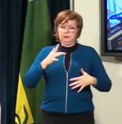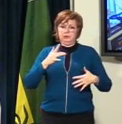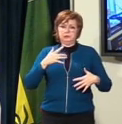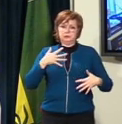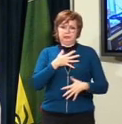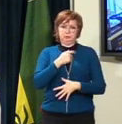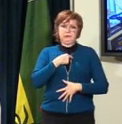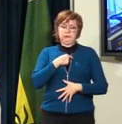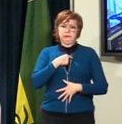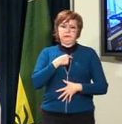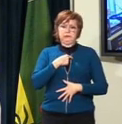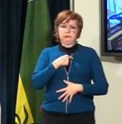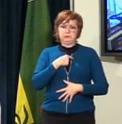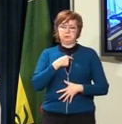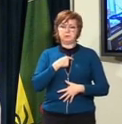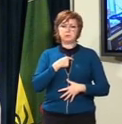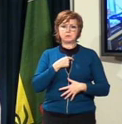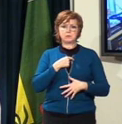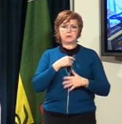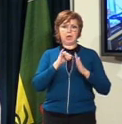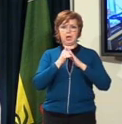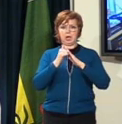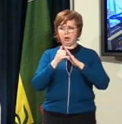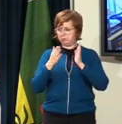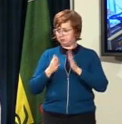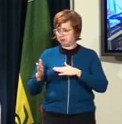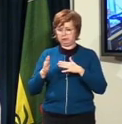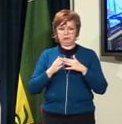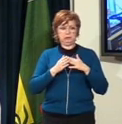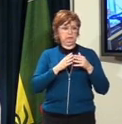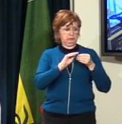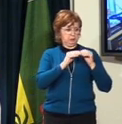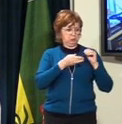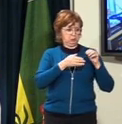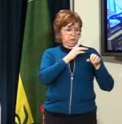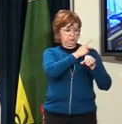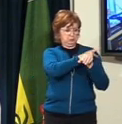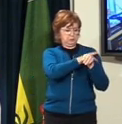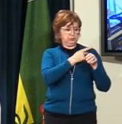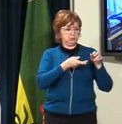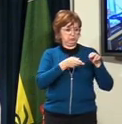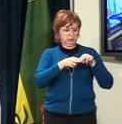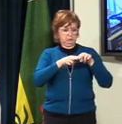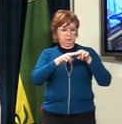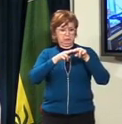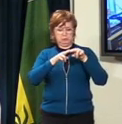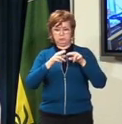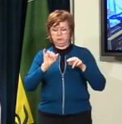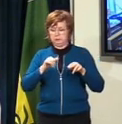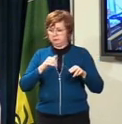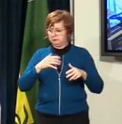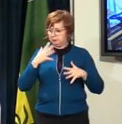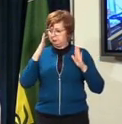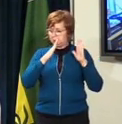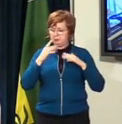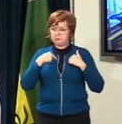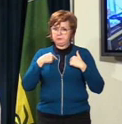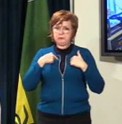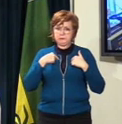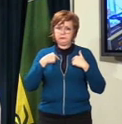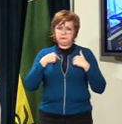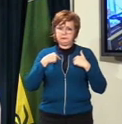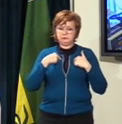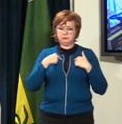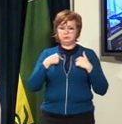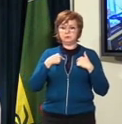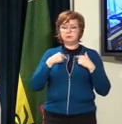right teams available to look after the patients that we're anticipating? Because as Scott said, even if we halt transmission